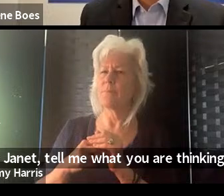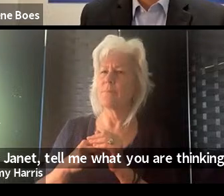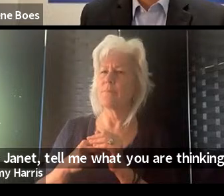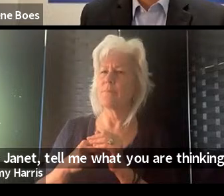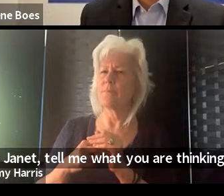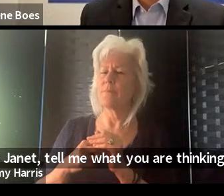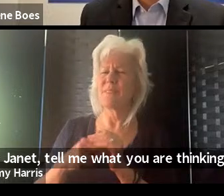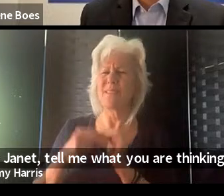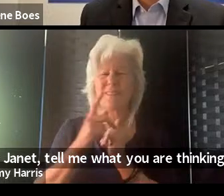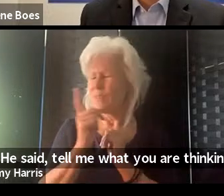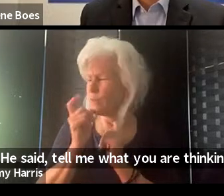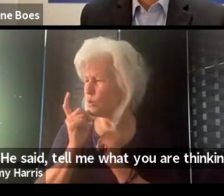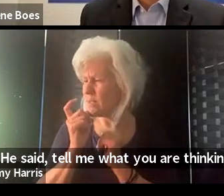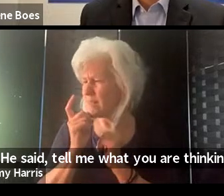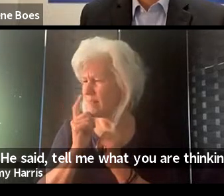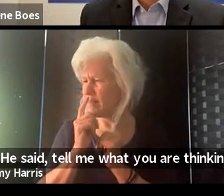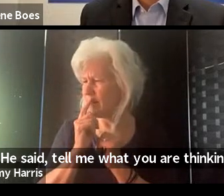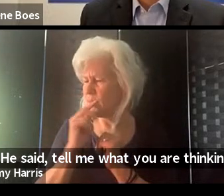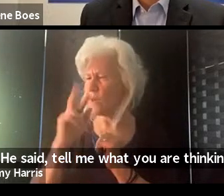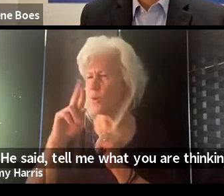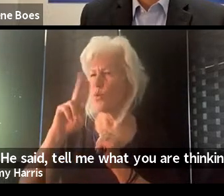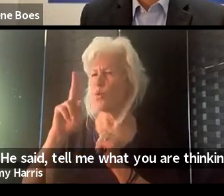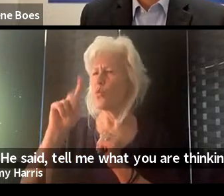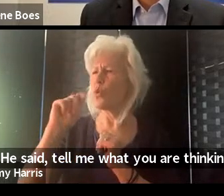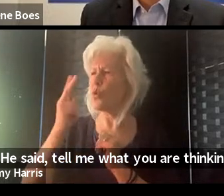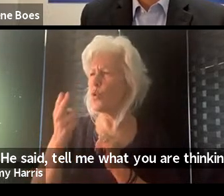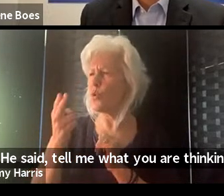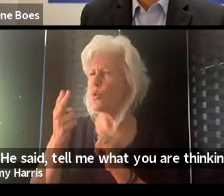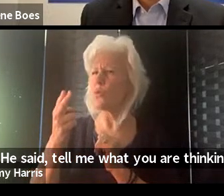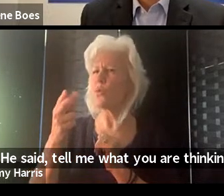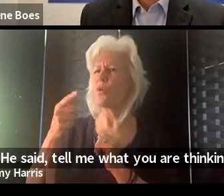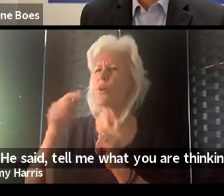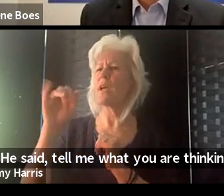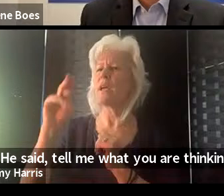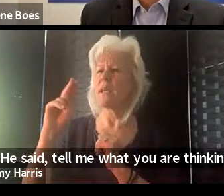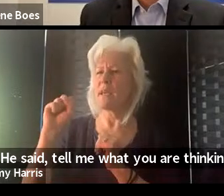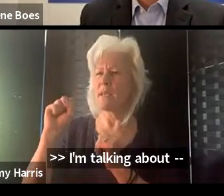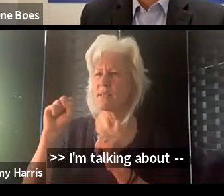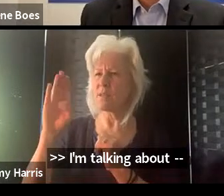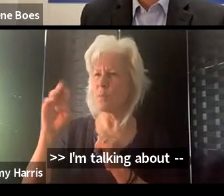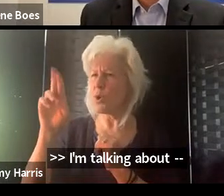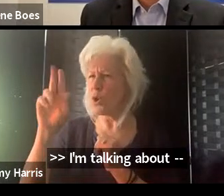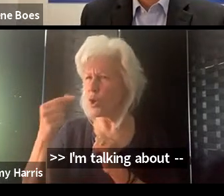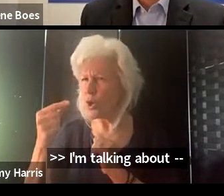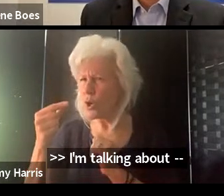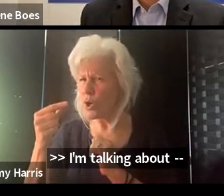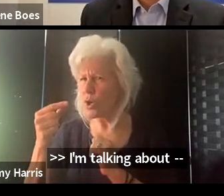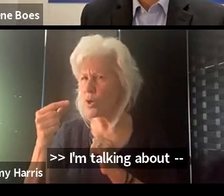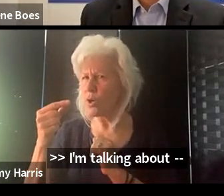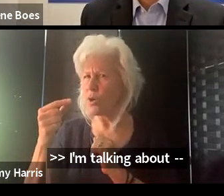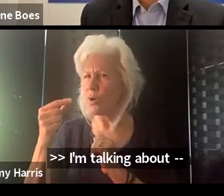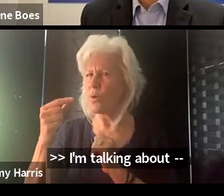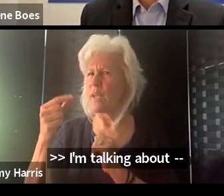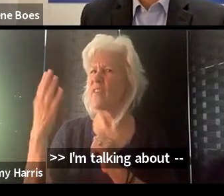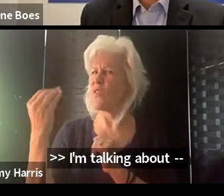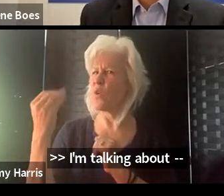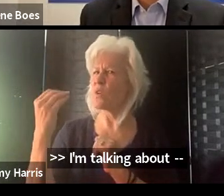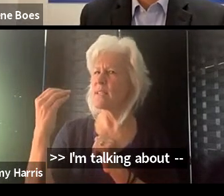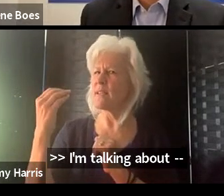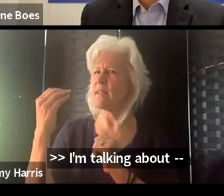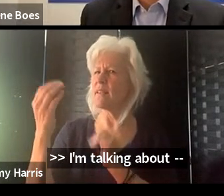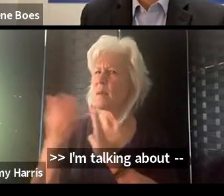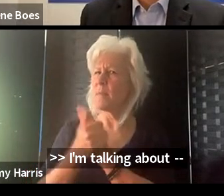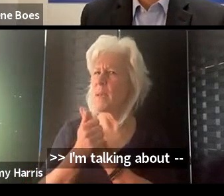who's the Ruth Ginsburg. Oh, put it in the 14th Amendment to protect